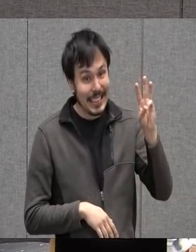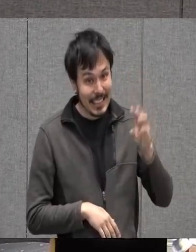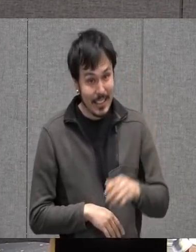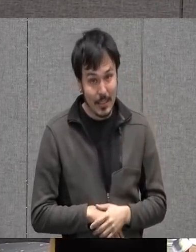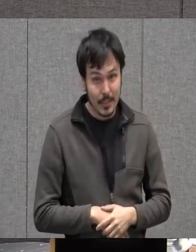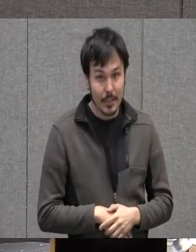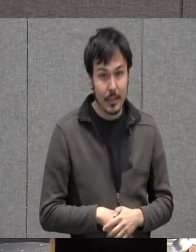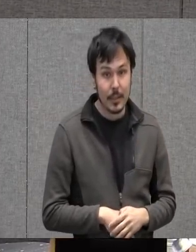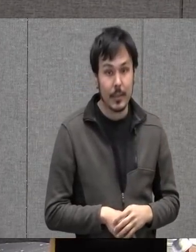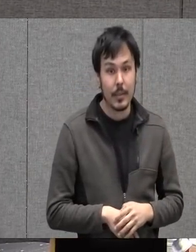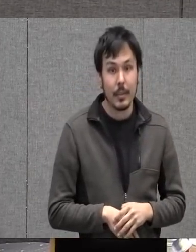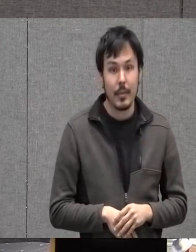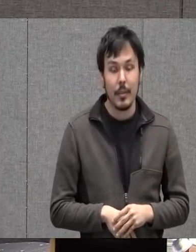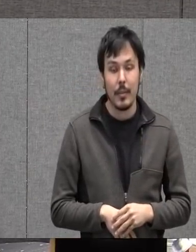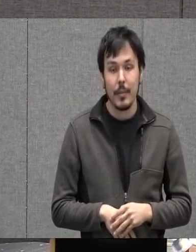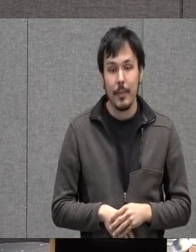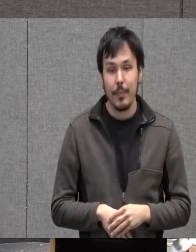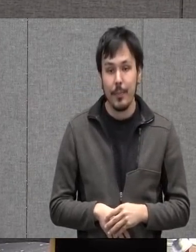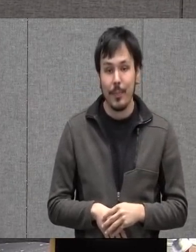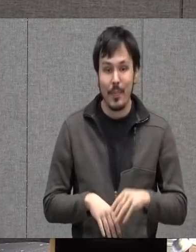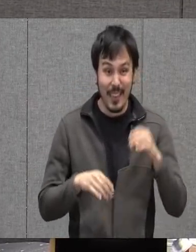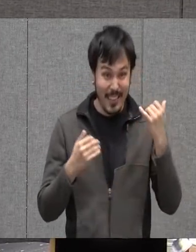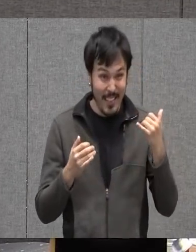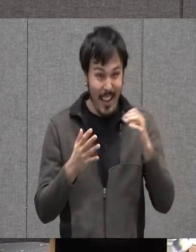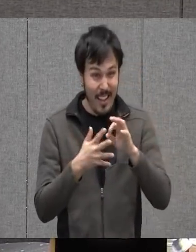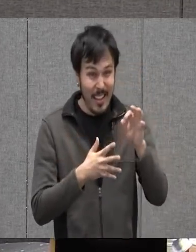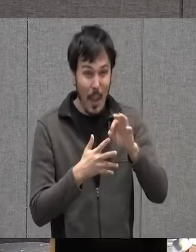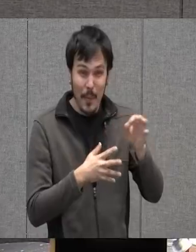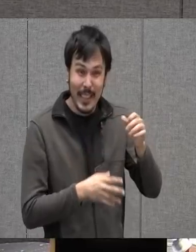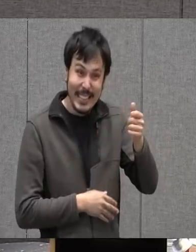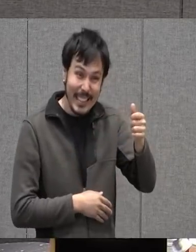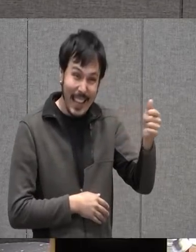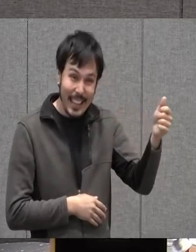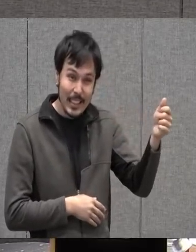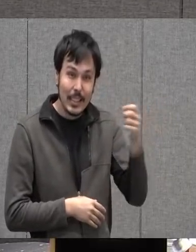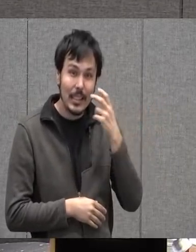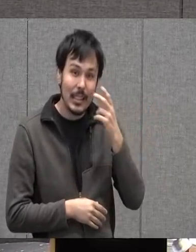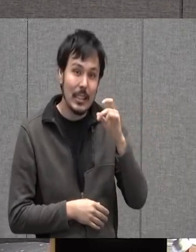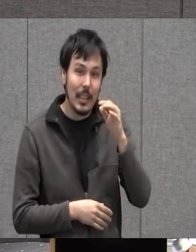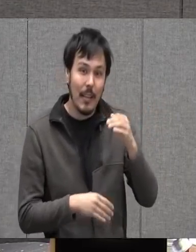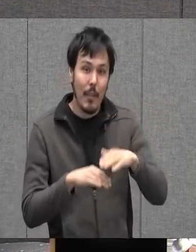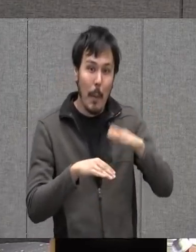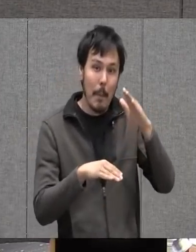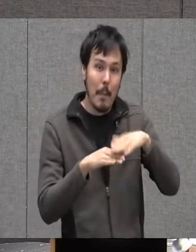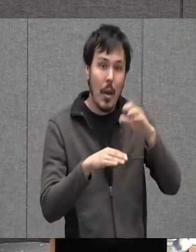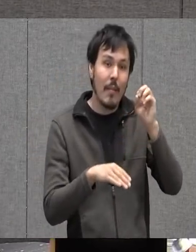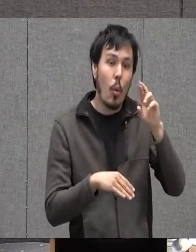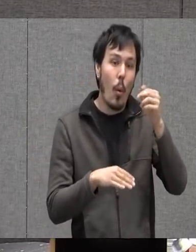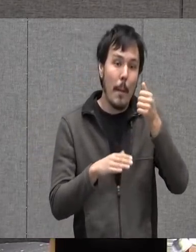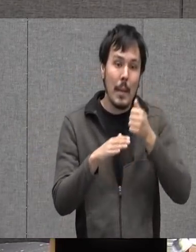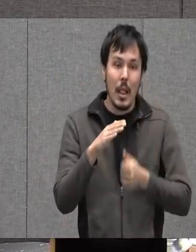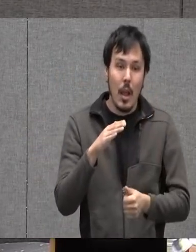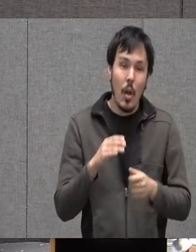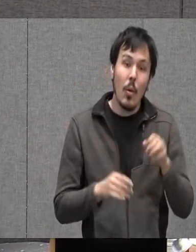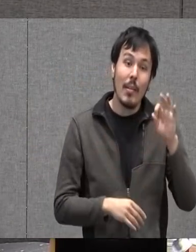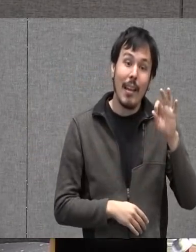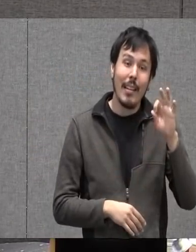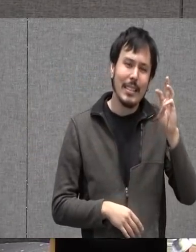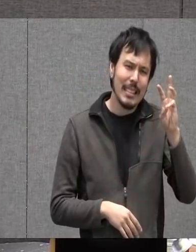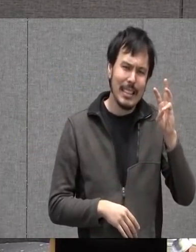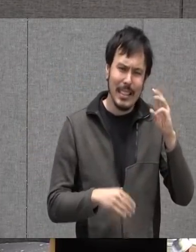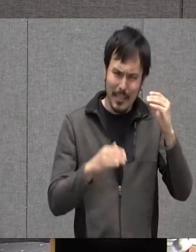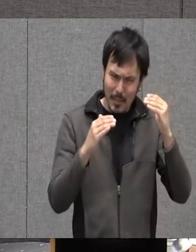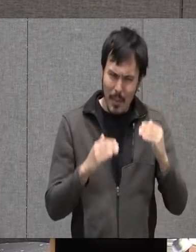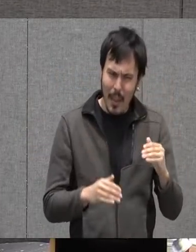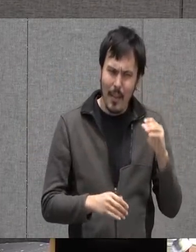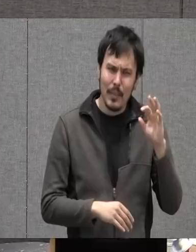96. Now I have to count by tens to get any of these above or below it, right? So 96, what comes after